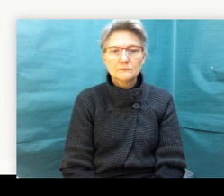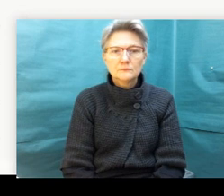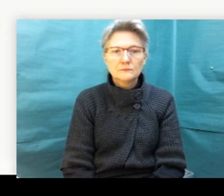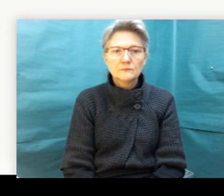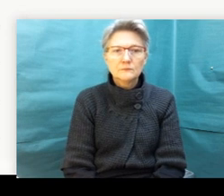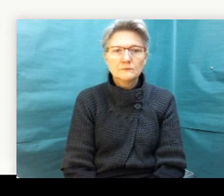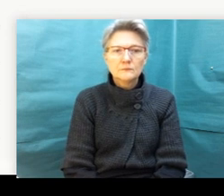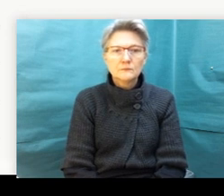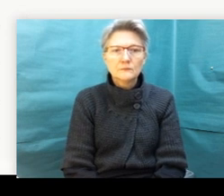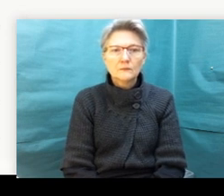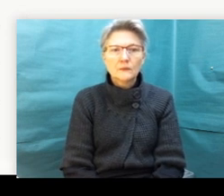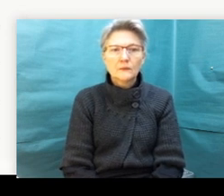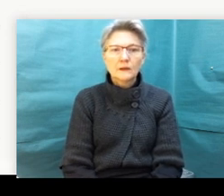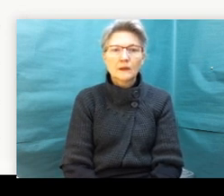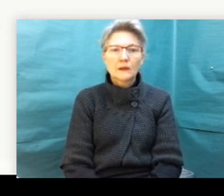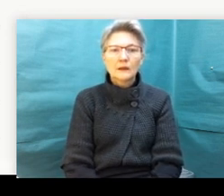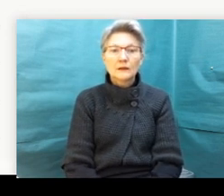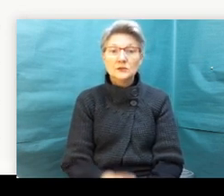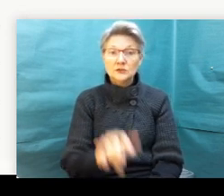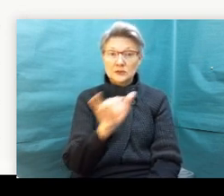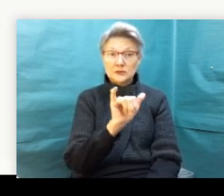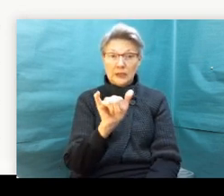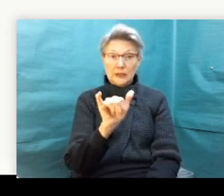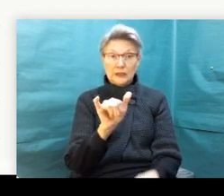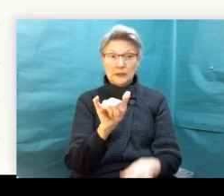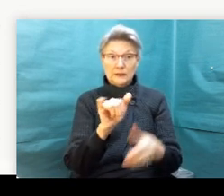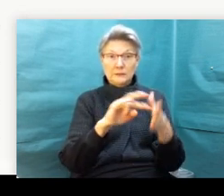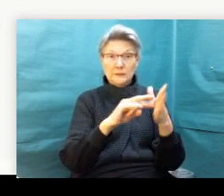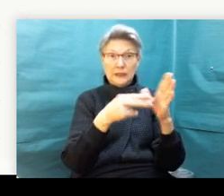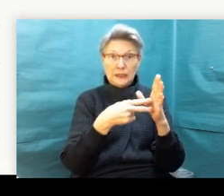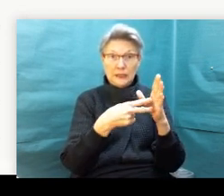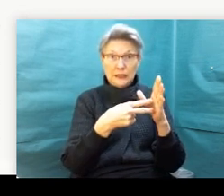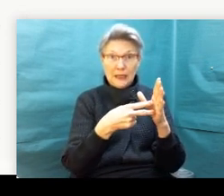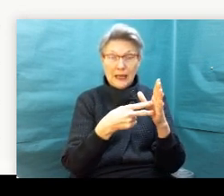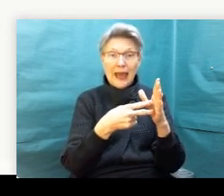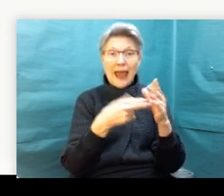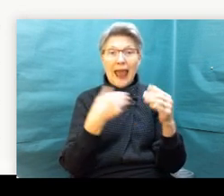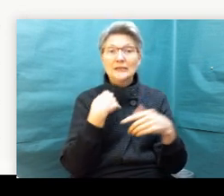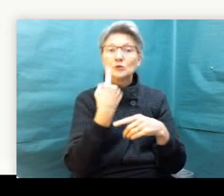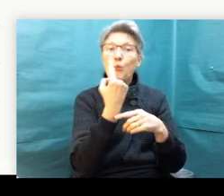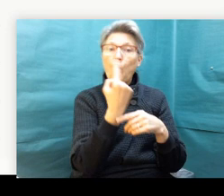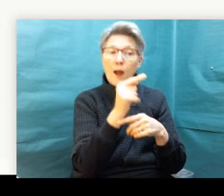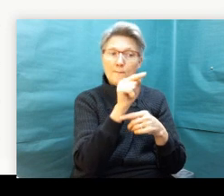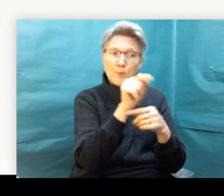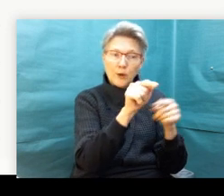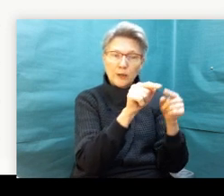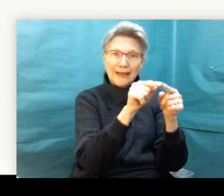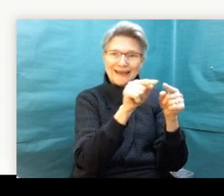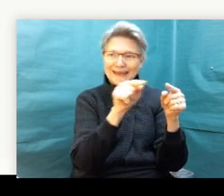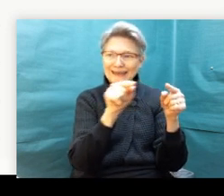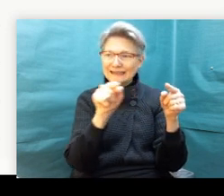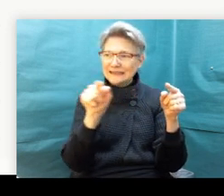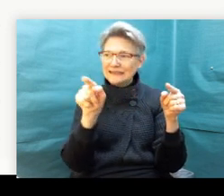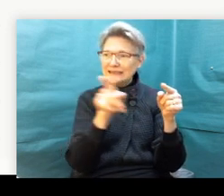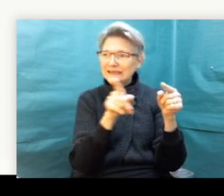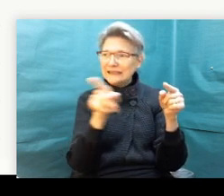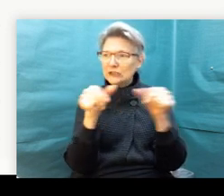Okay, here we go. So just like I said, the definition is that it has one endpoint and it continues without